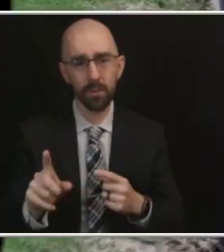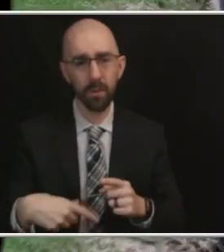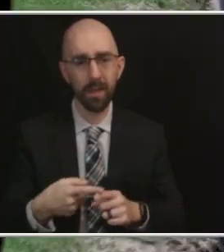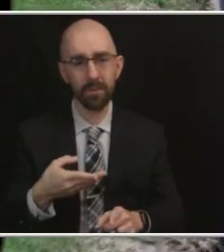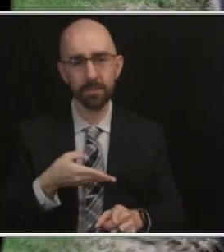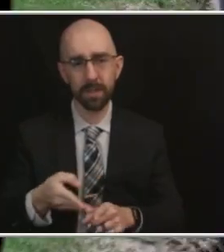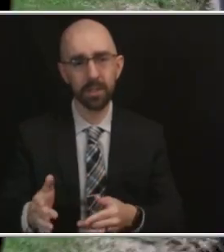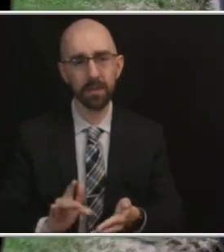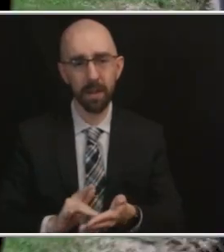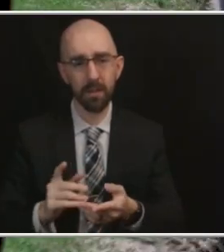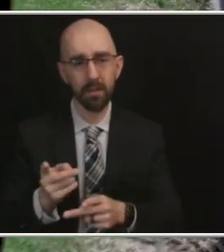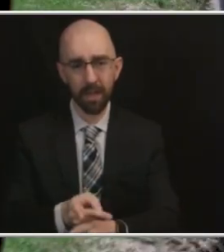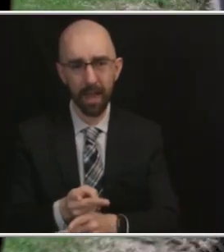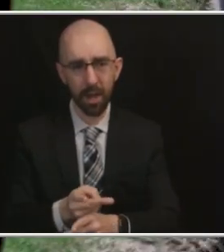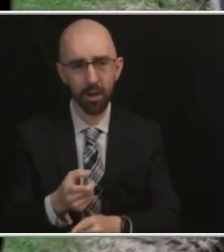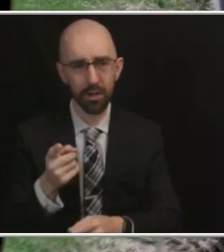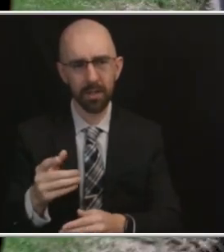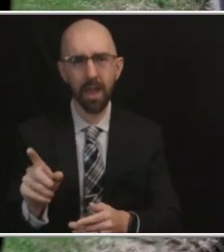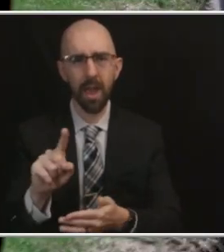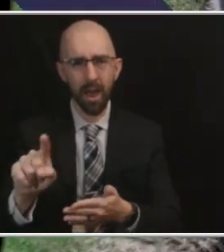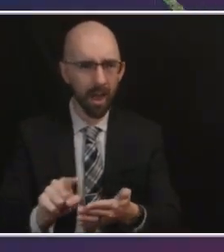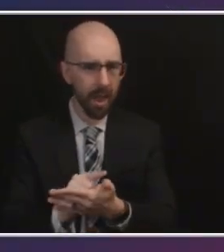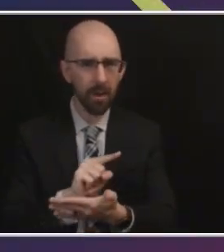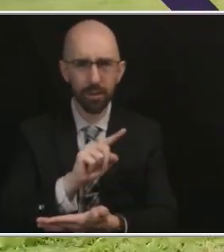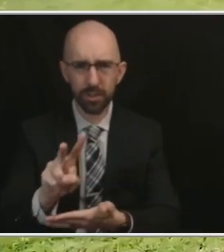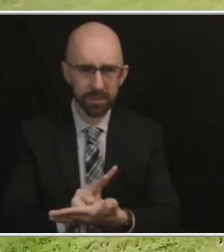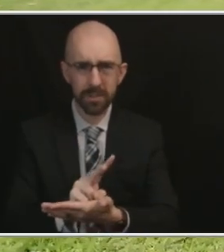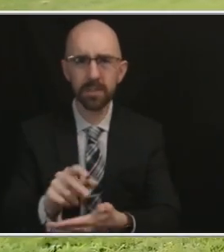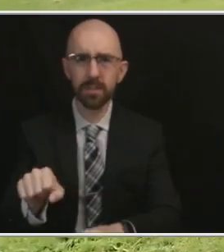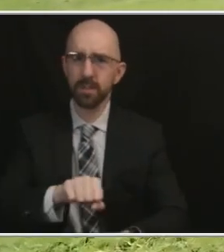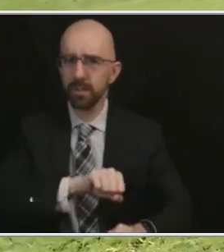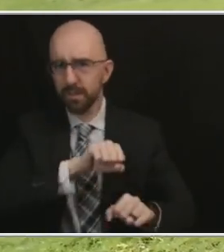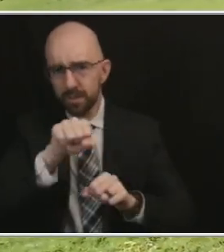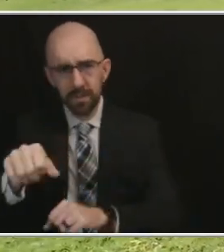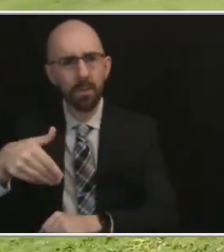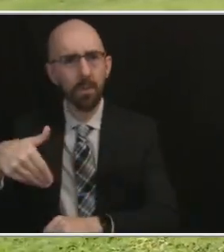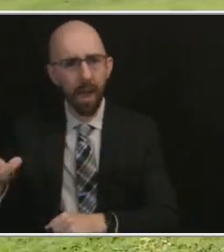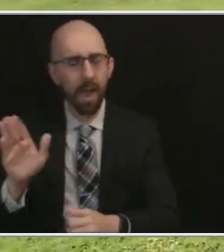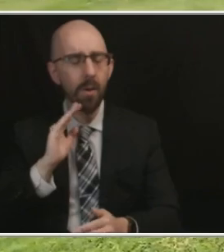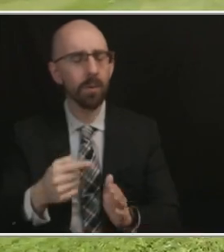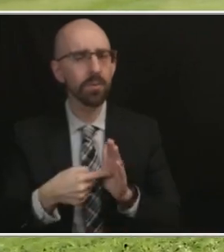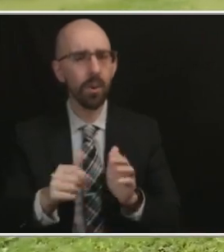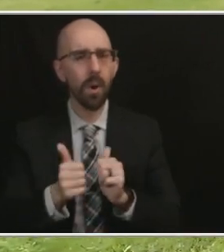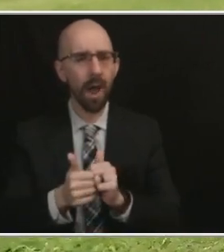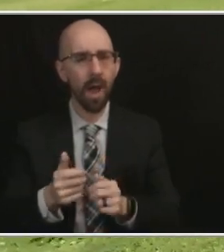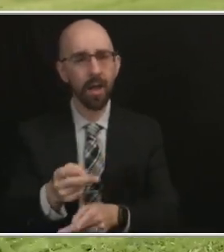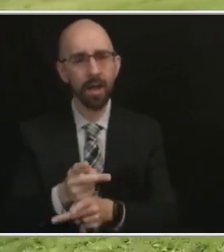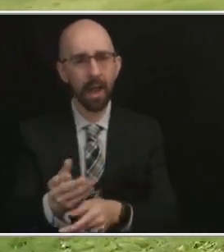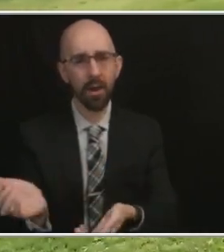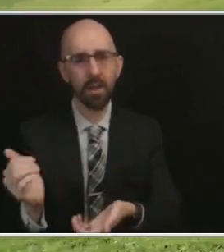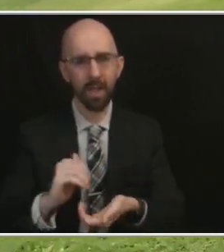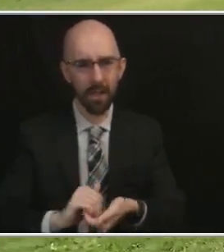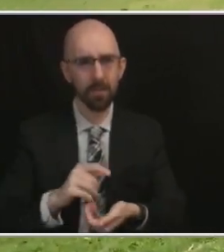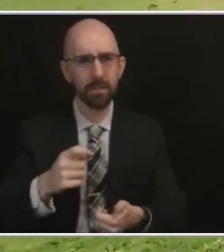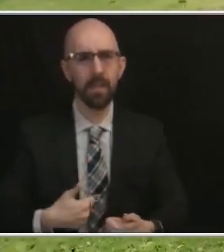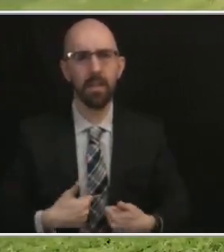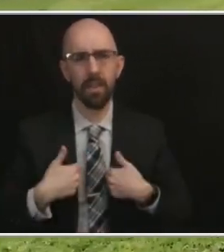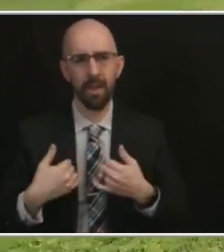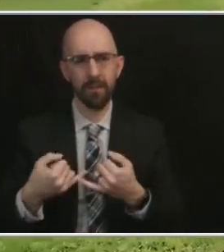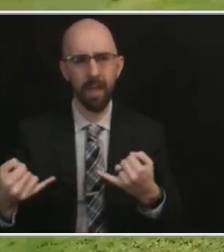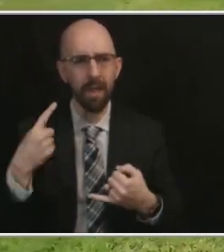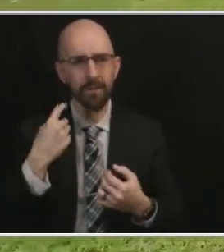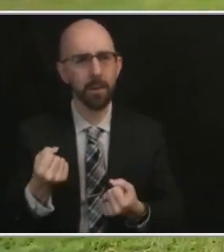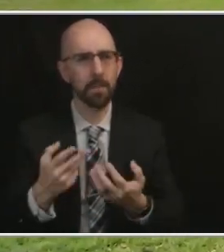care is hours away from where you live? We'll show you how the Care Collaborative is a lifeline for so many